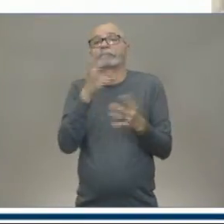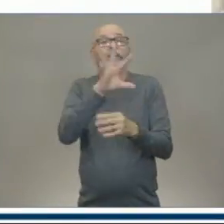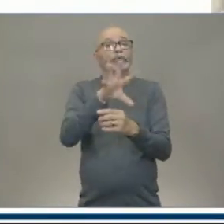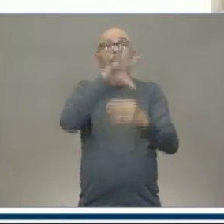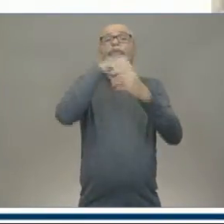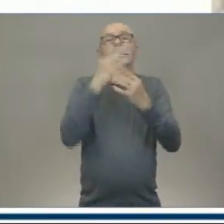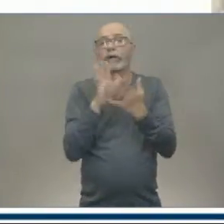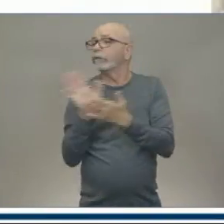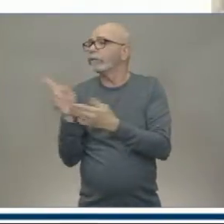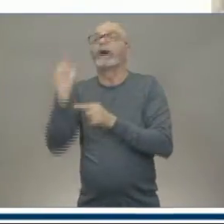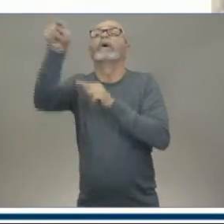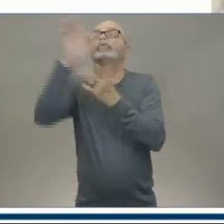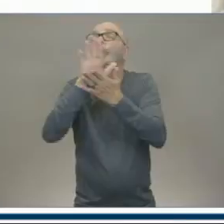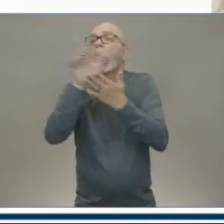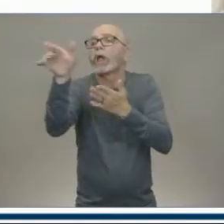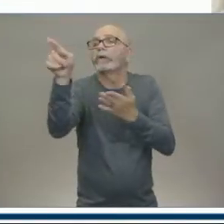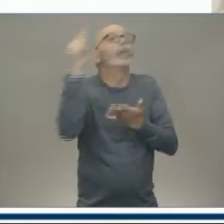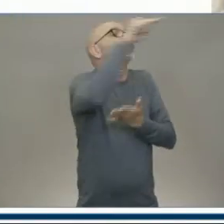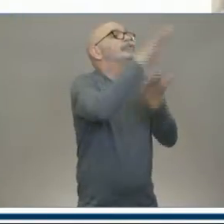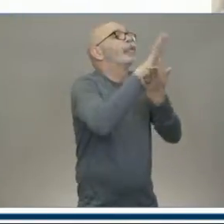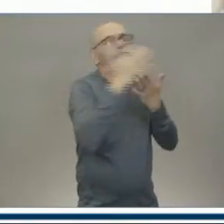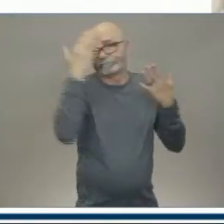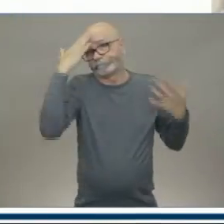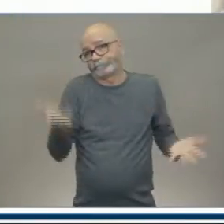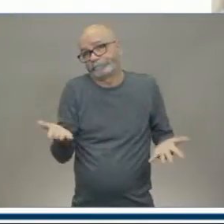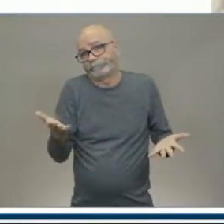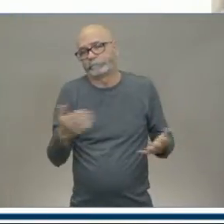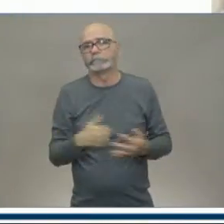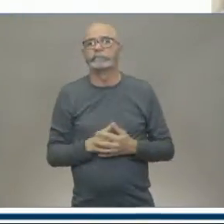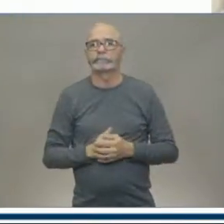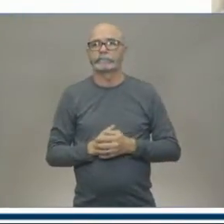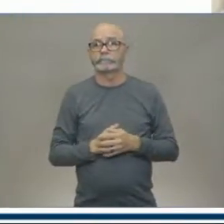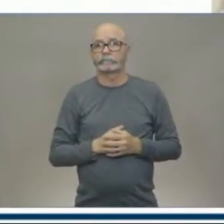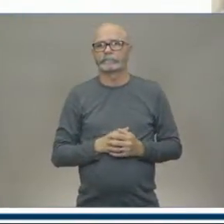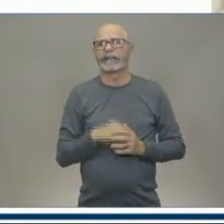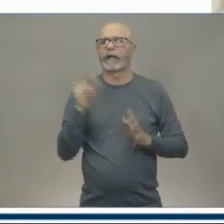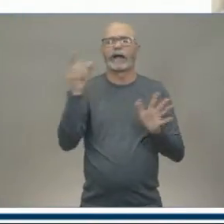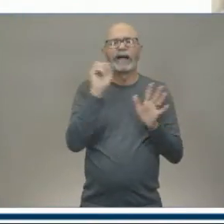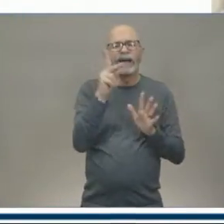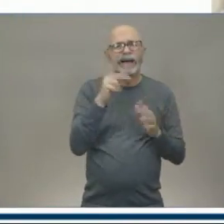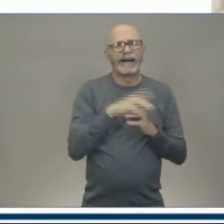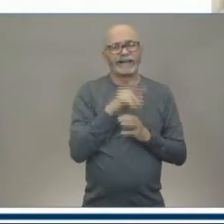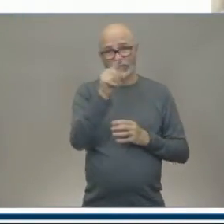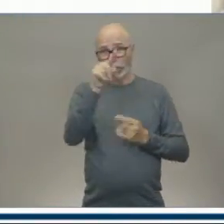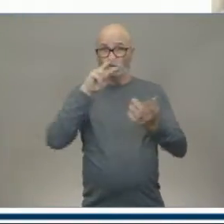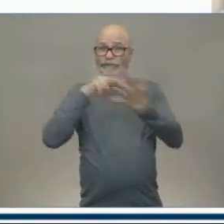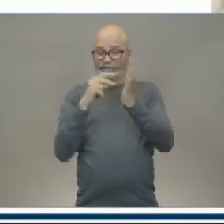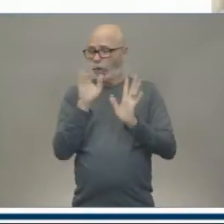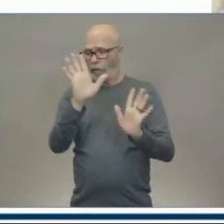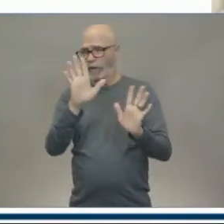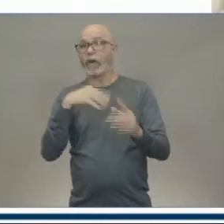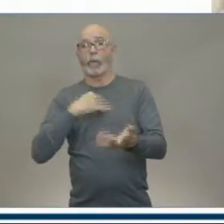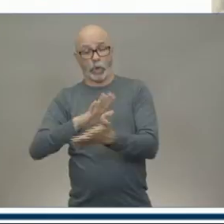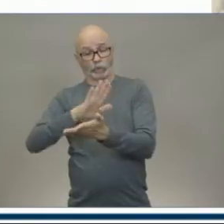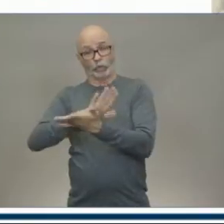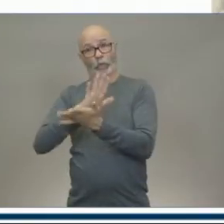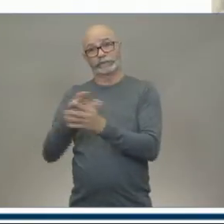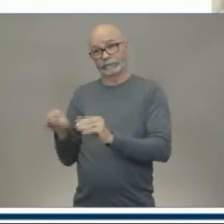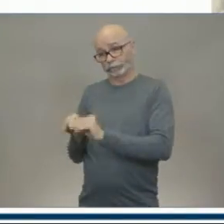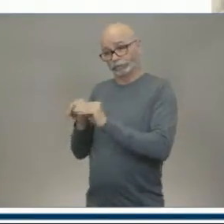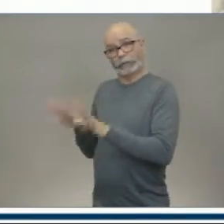little bit further, understanding that you said just earlier that schools are not driving the spread of COVID themselves, and that